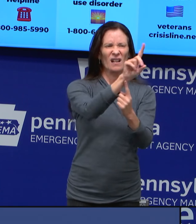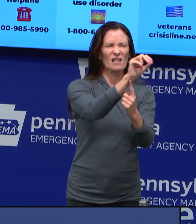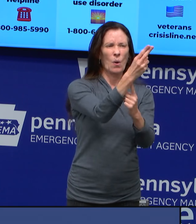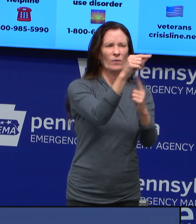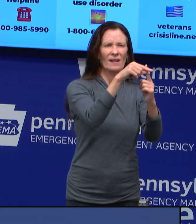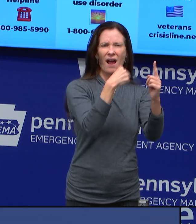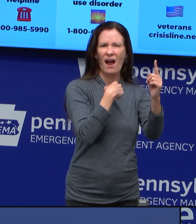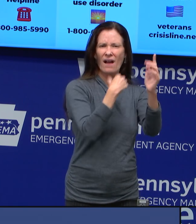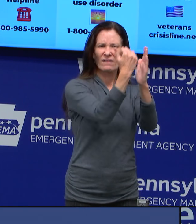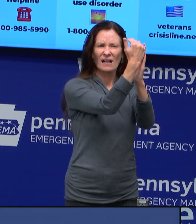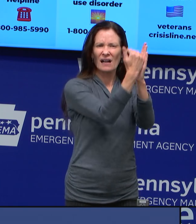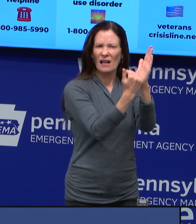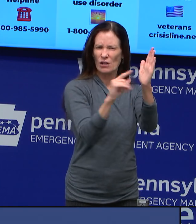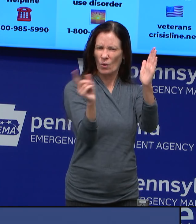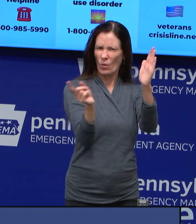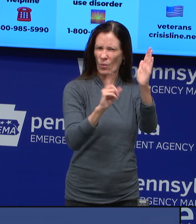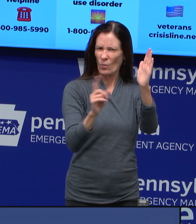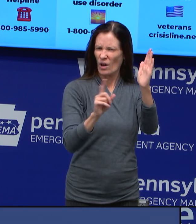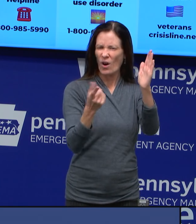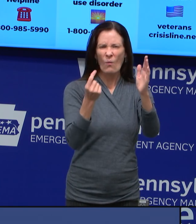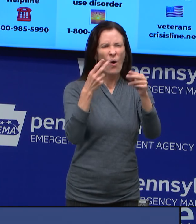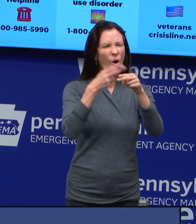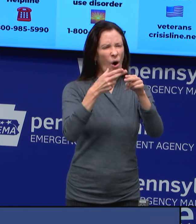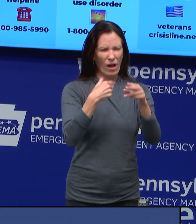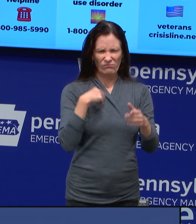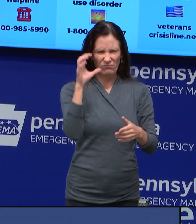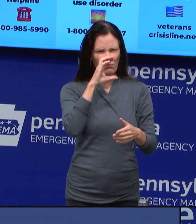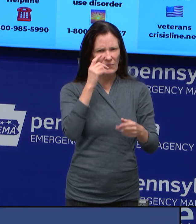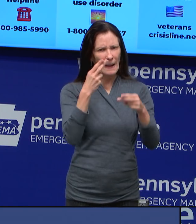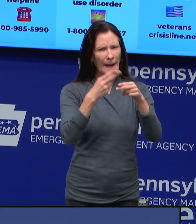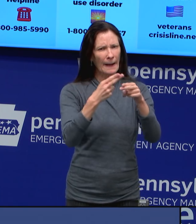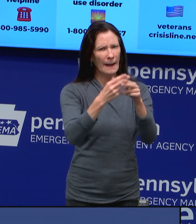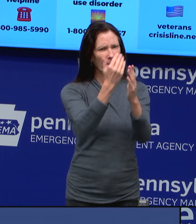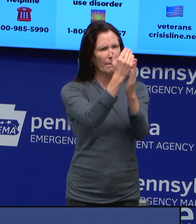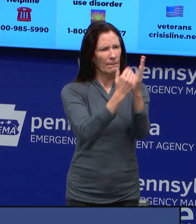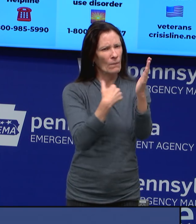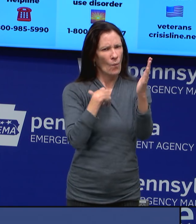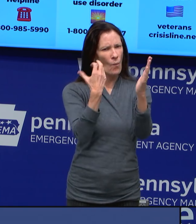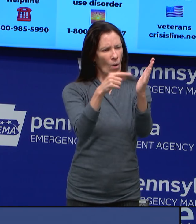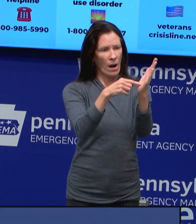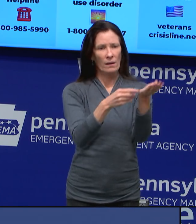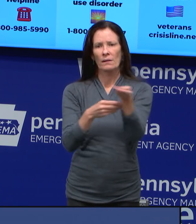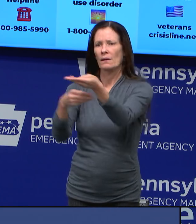the page or document called? Or is it being provided directly to businesses? It's actually on our